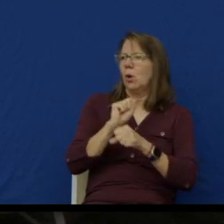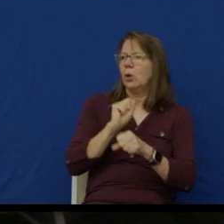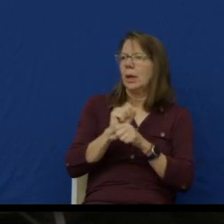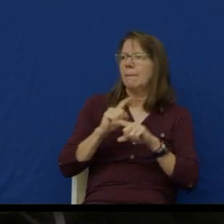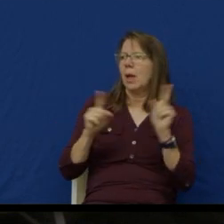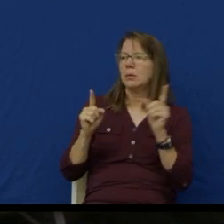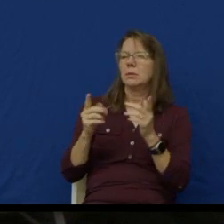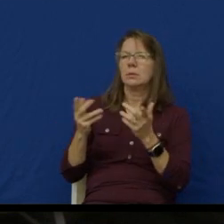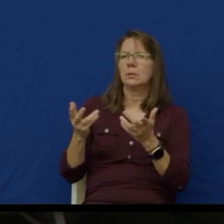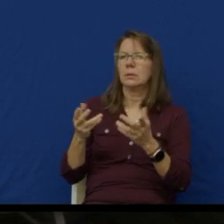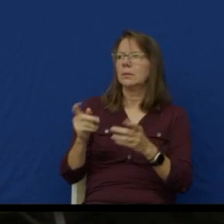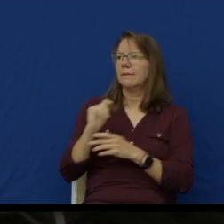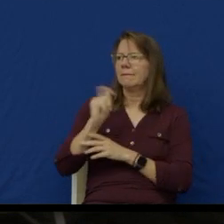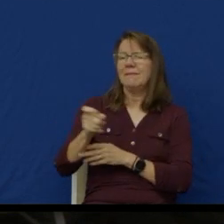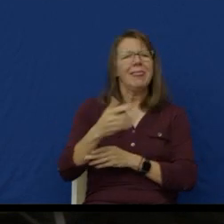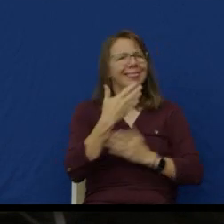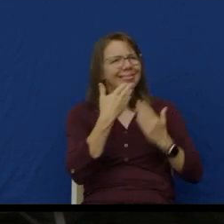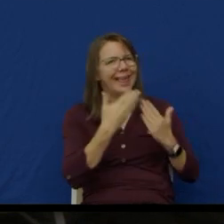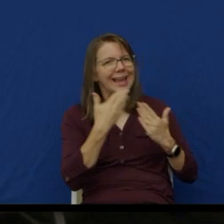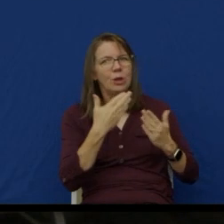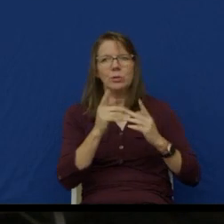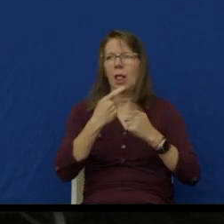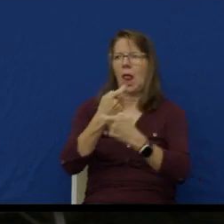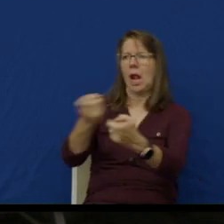are. Thank you. Looking Thank forward to you. reading.